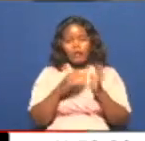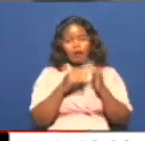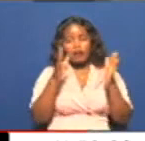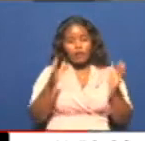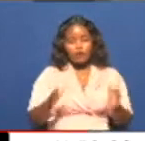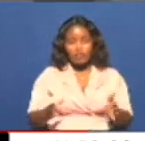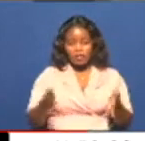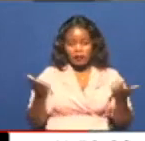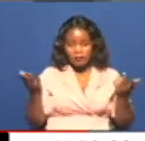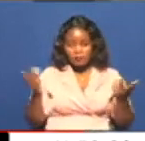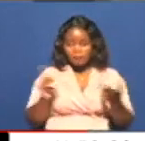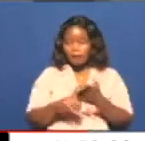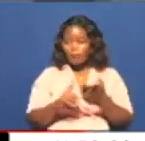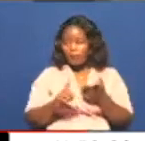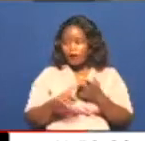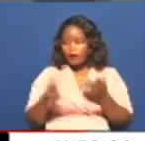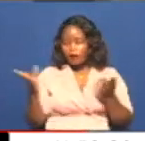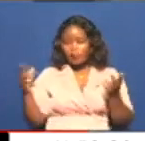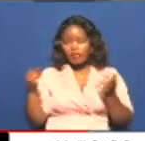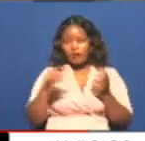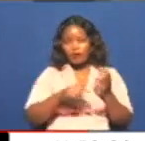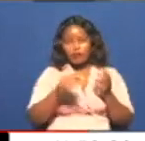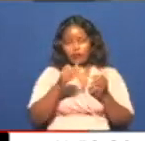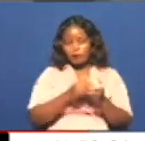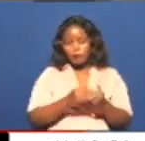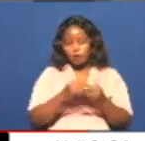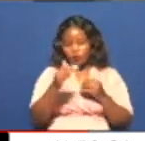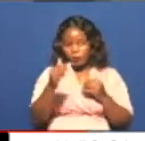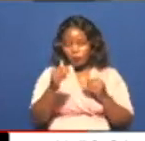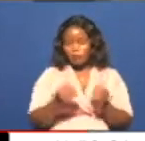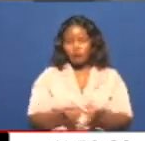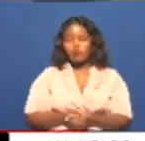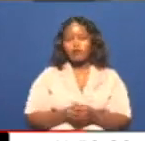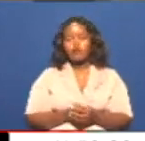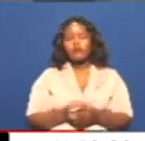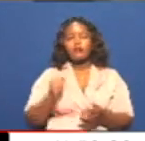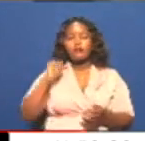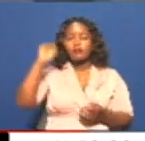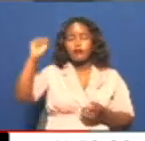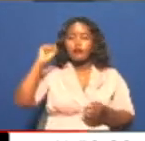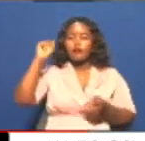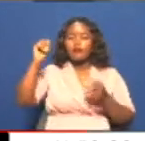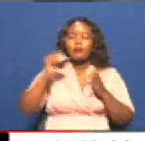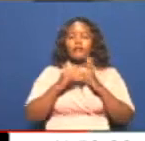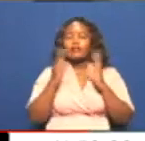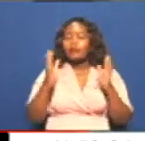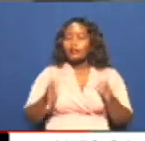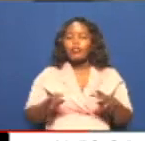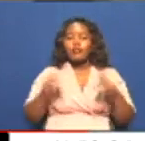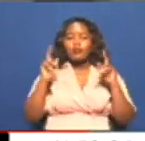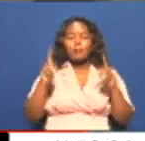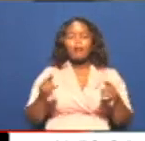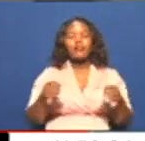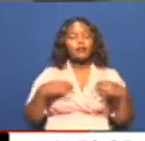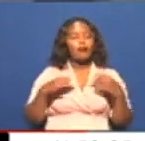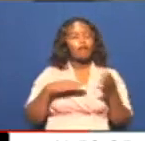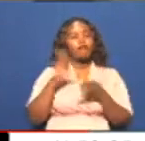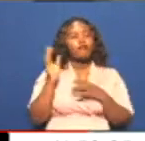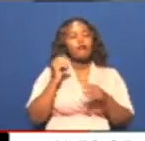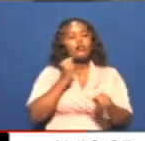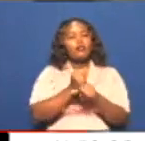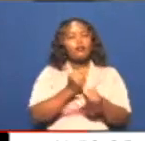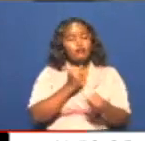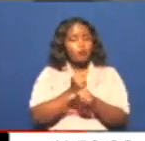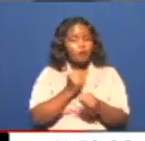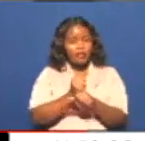card. And the political leaders will also have to do some more work to use their political party